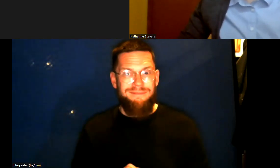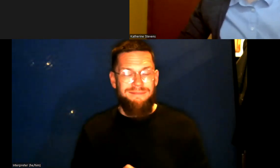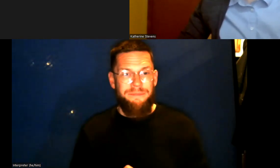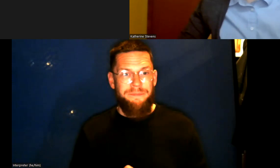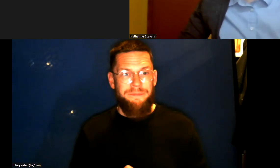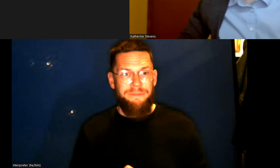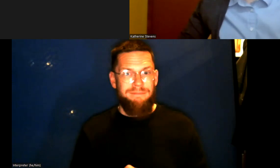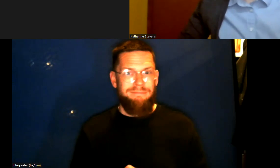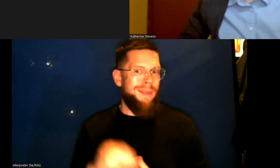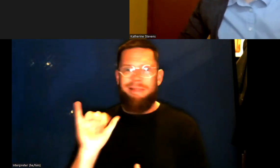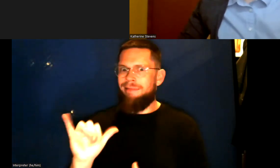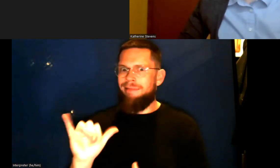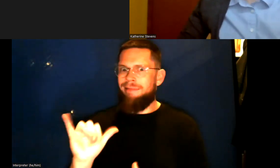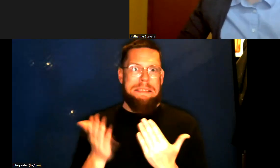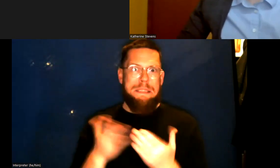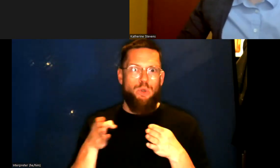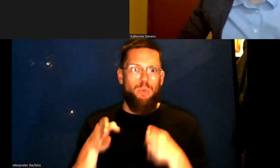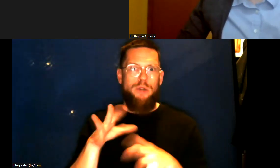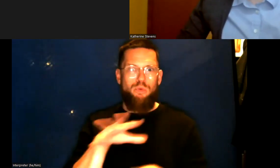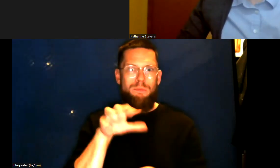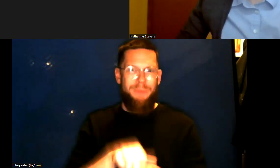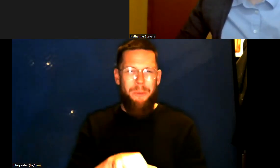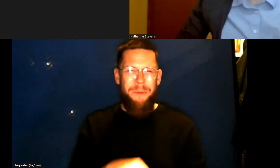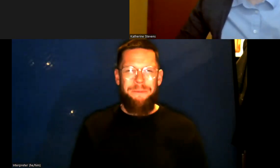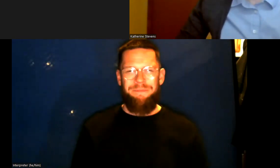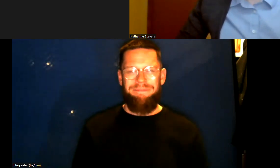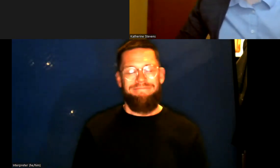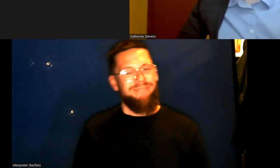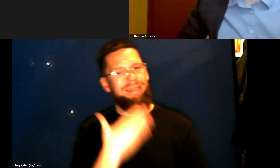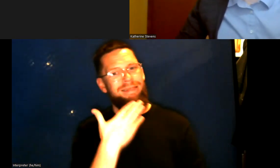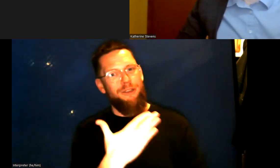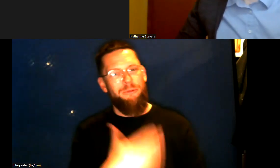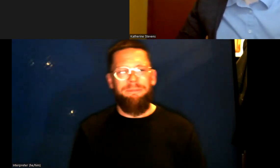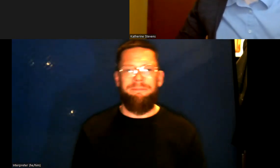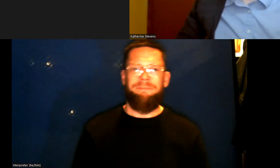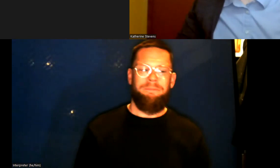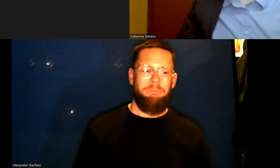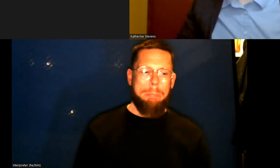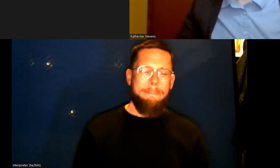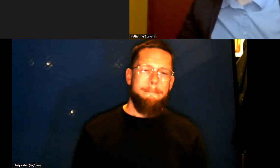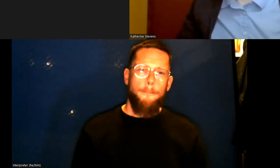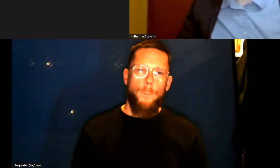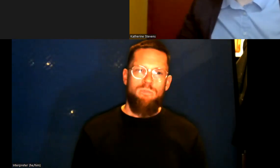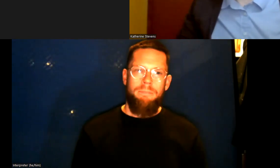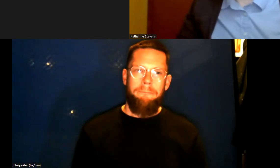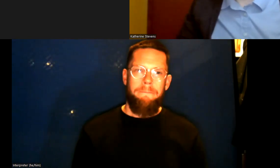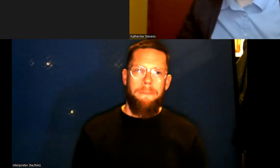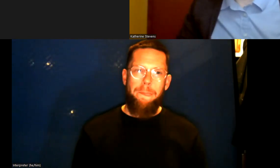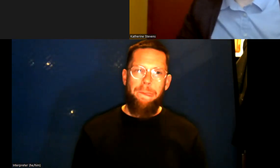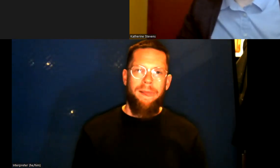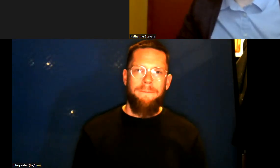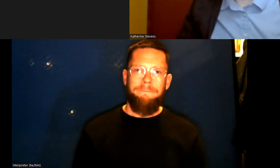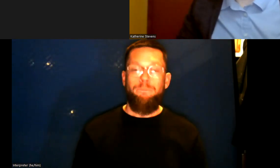And that's probably the easiest way to book those appointments. Thank you. You're welcome. So I see a